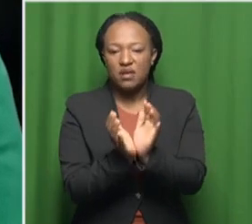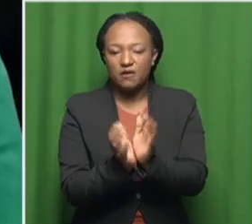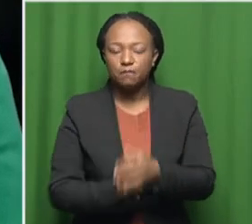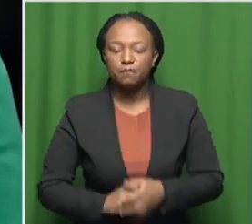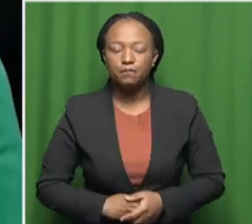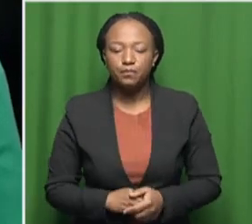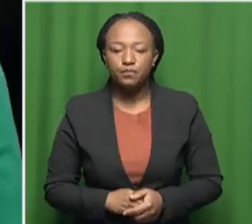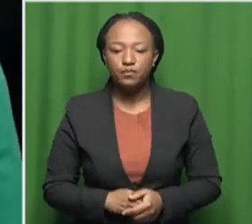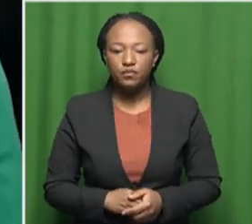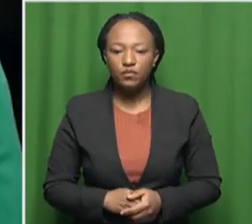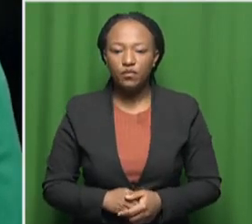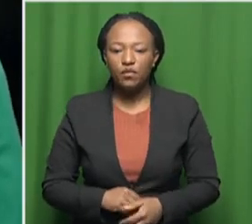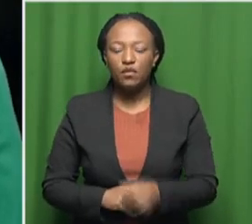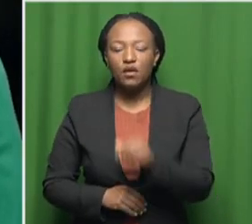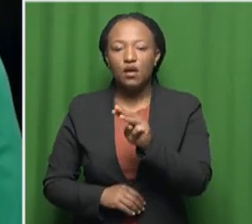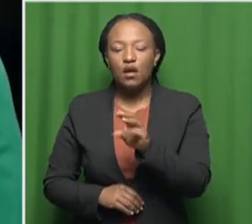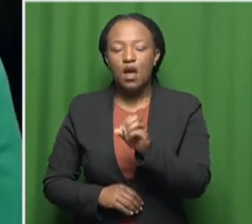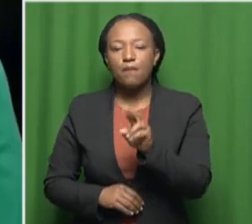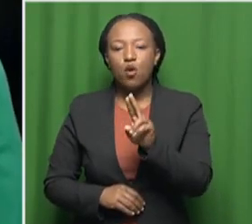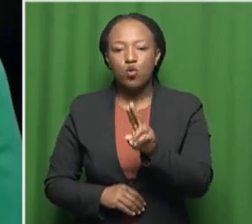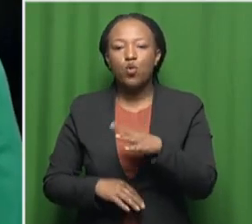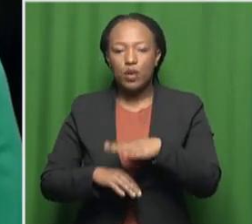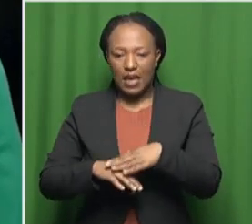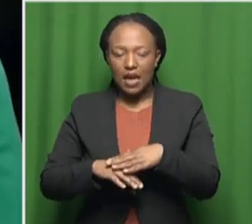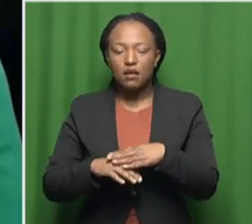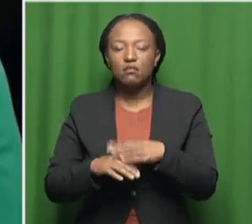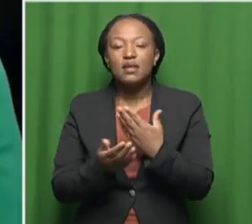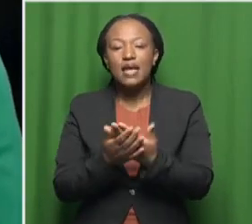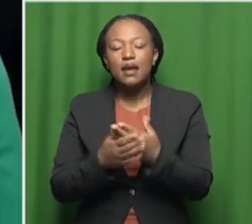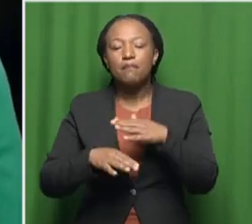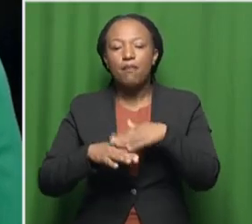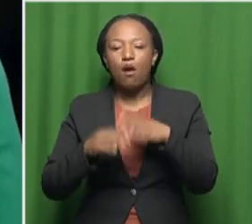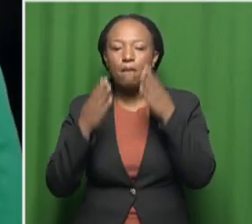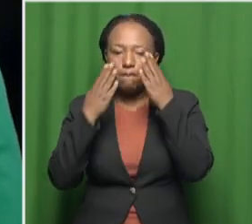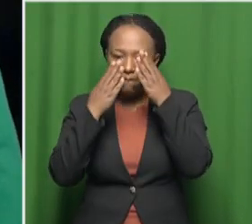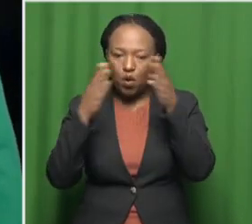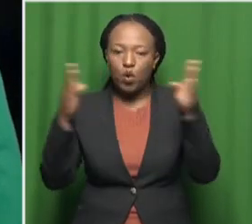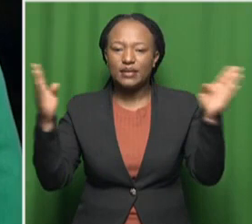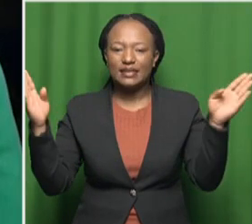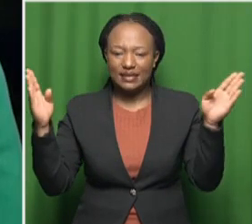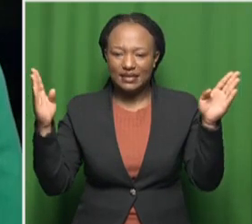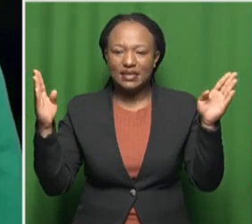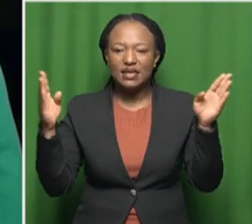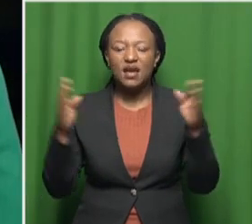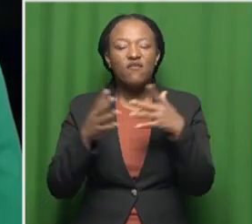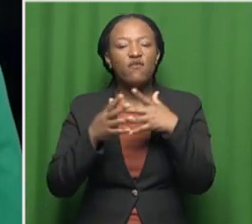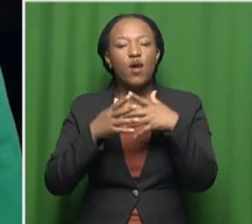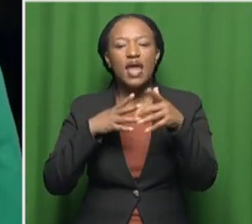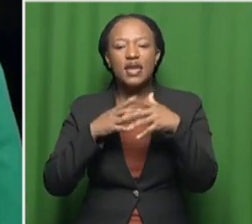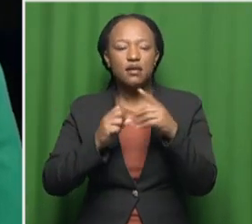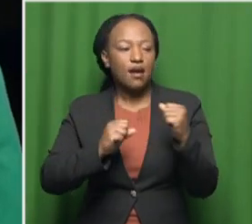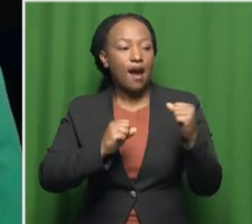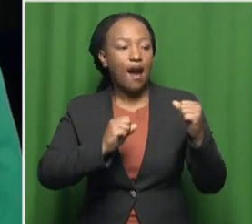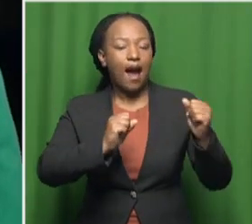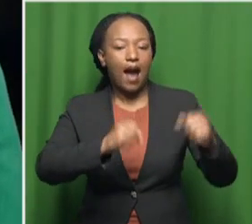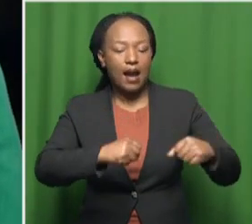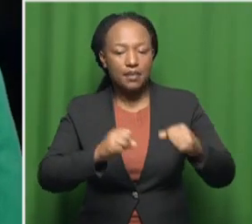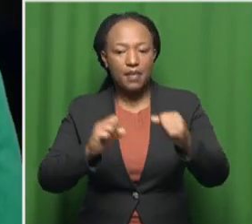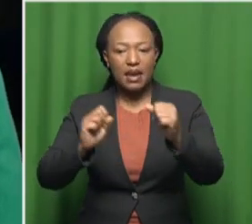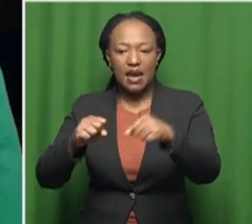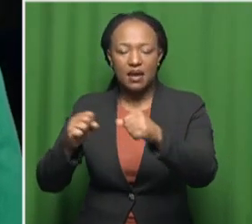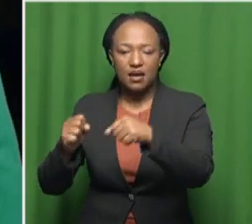of understanding can be broader, but as I'm saying, we agree that in each and every agreement that we are signing, let there be